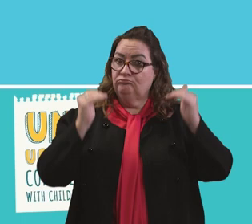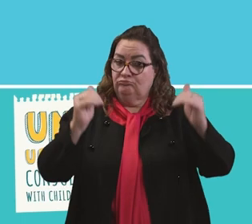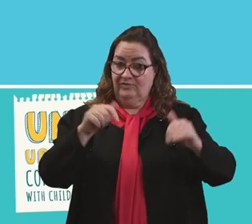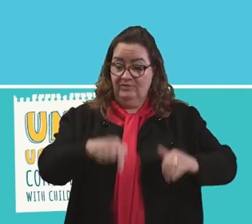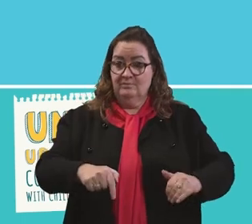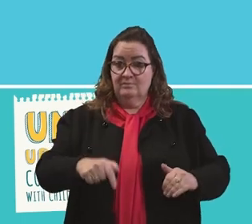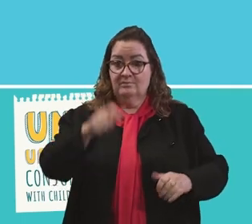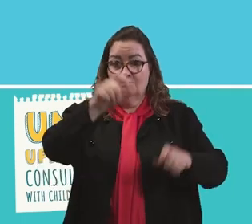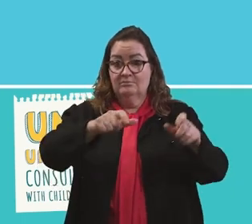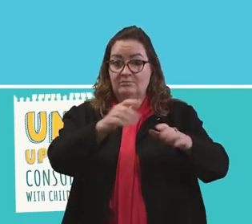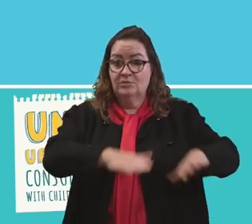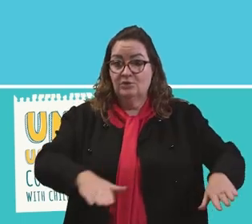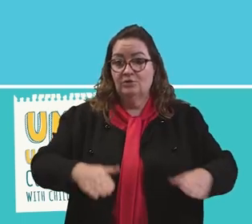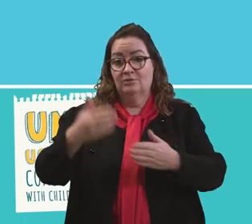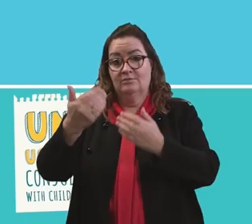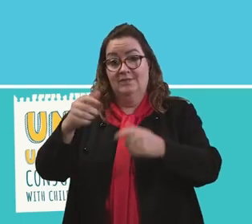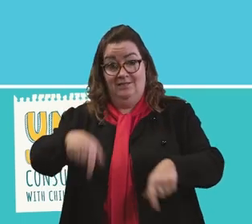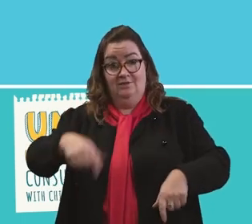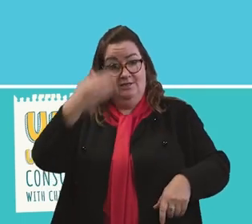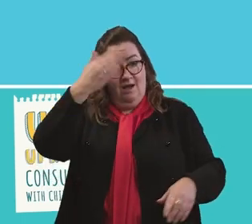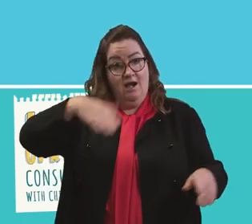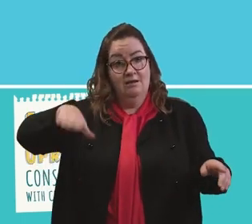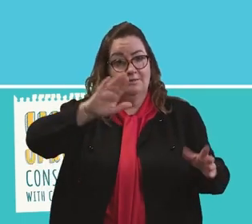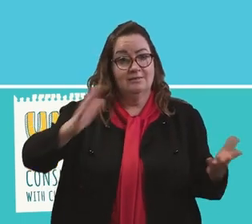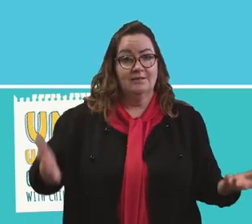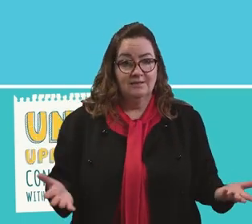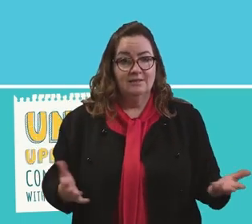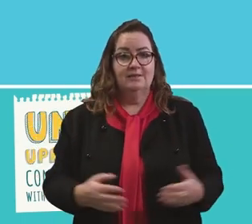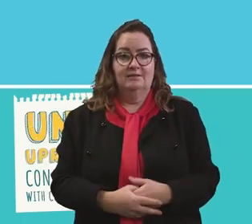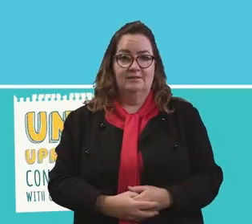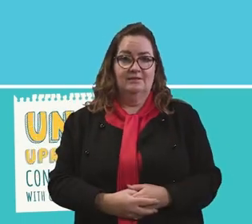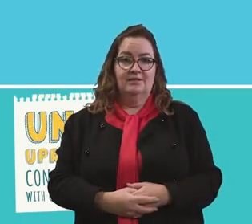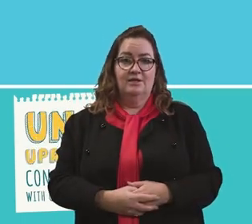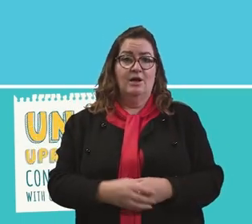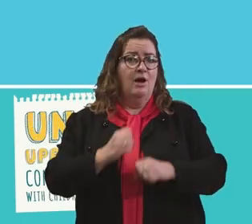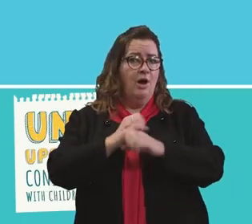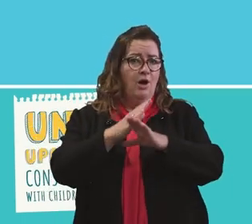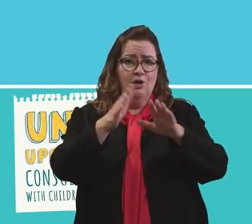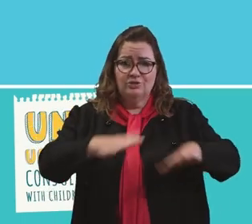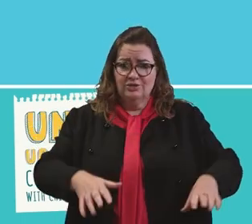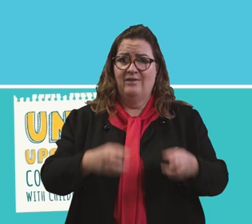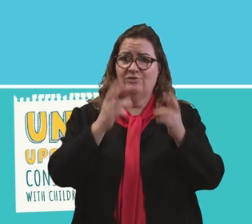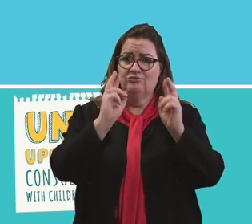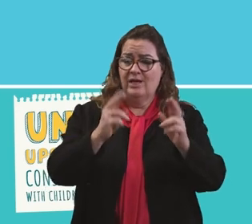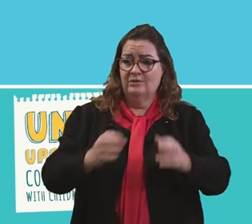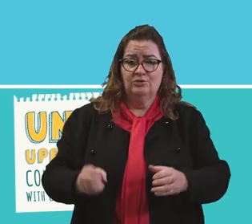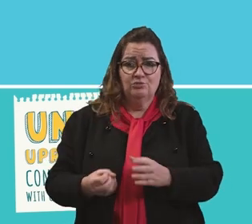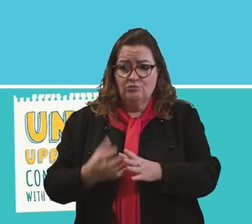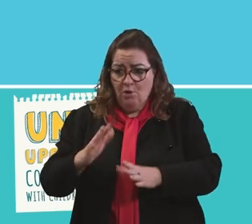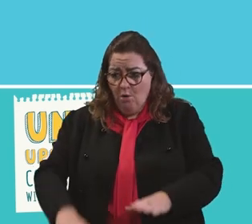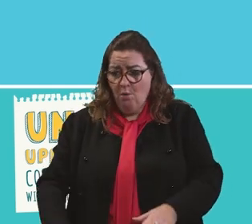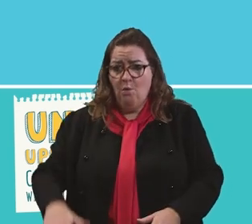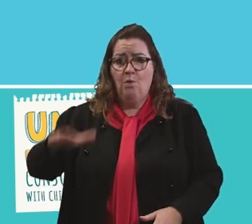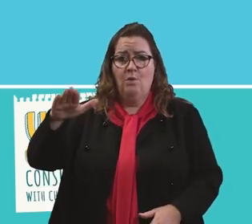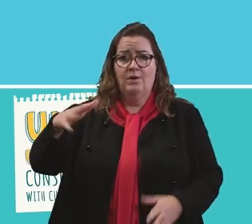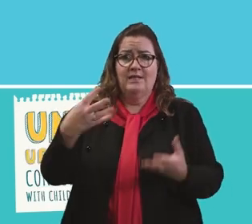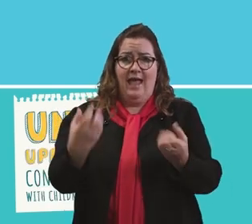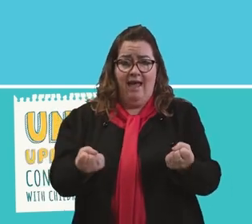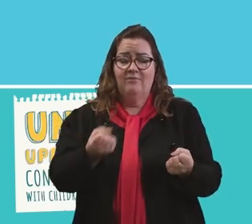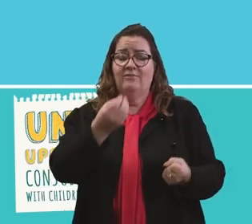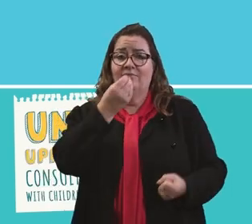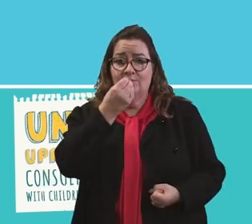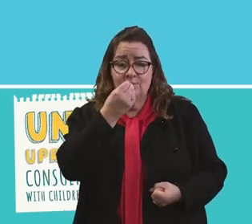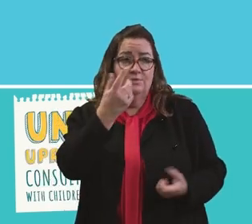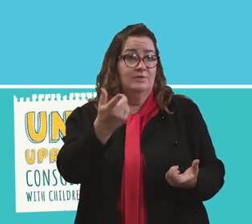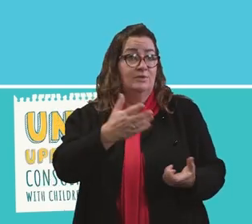Ireland. These rights are: number 1, grow up. All children have the right to grow up, have food, somewhere to